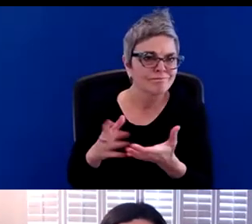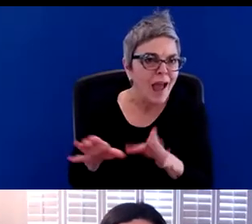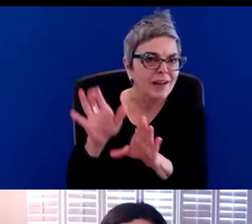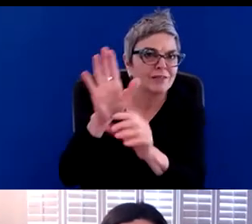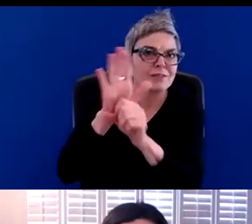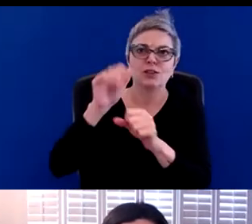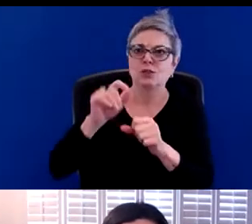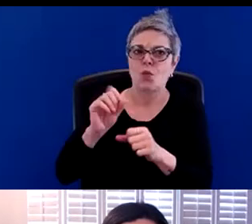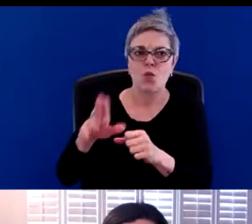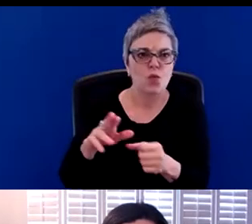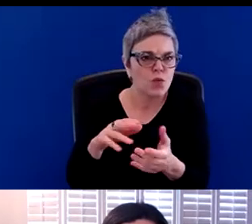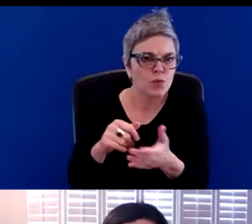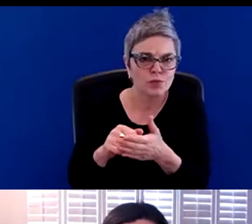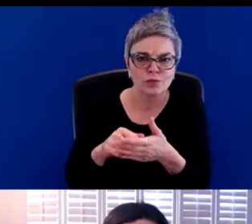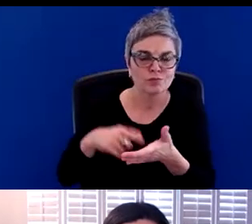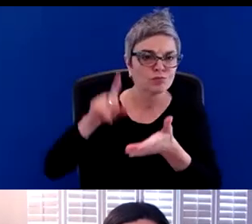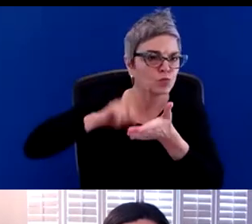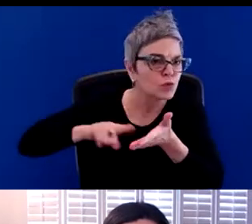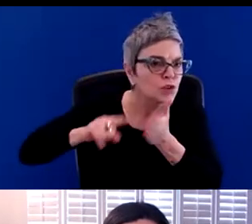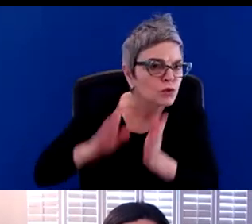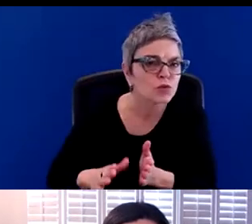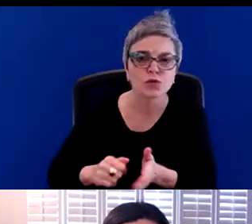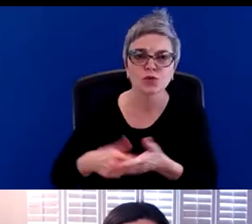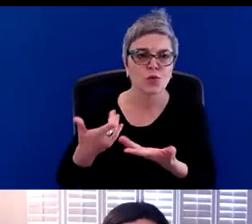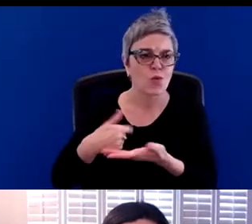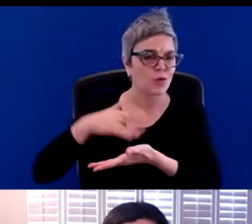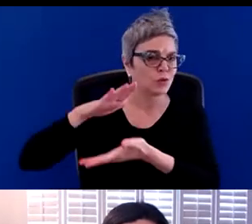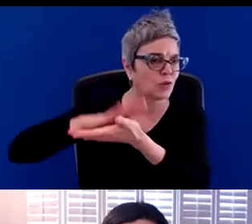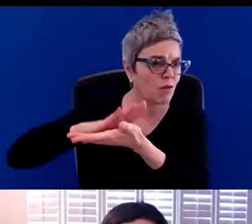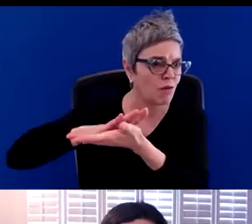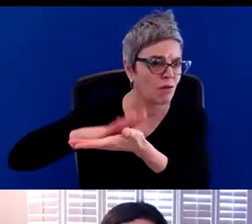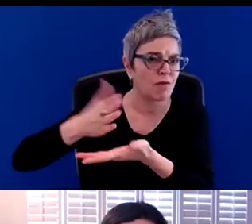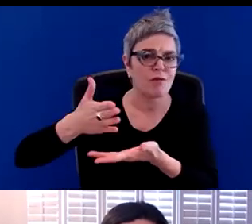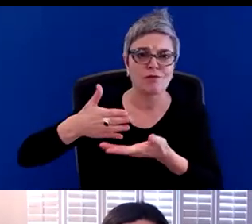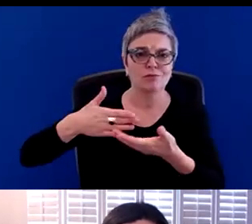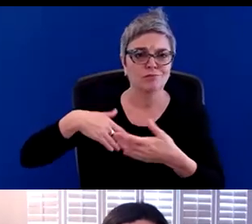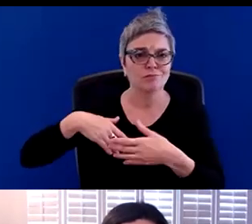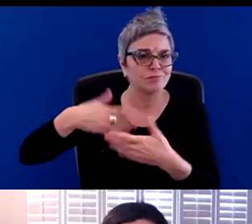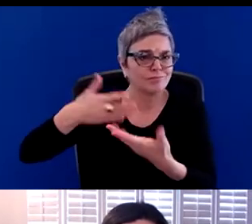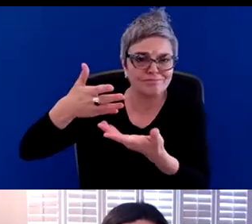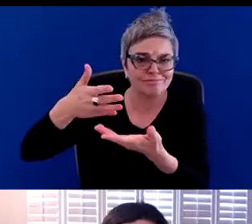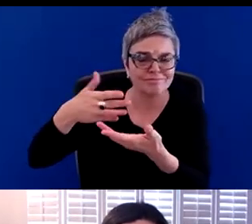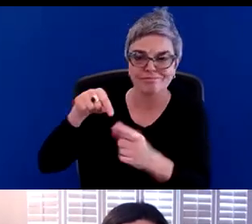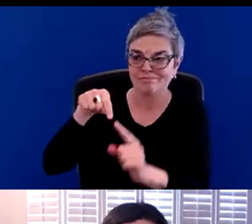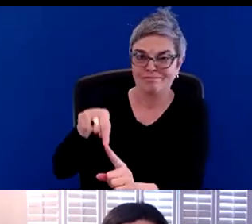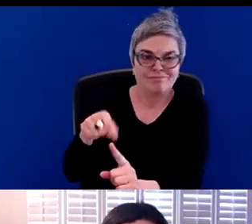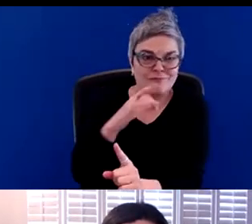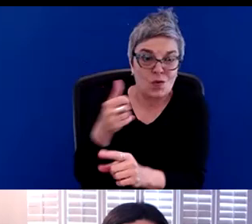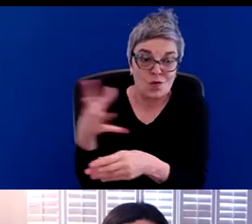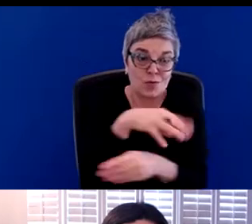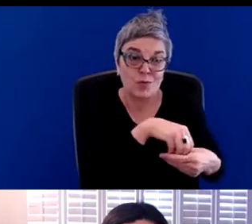our article to be an intervention in that regard, because also as two people who